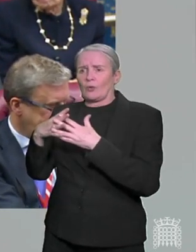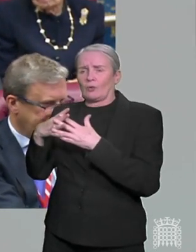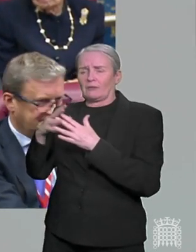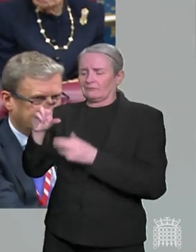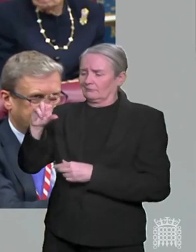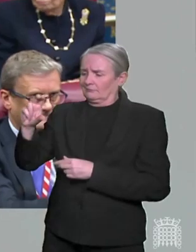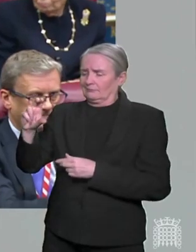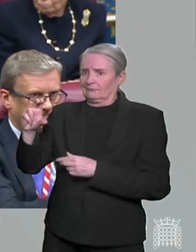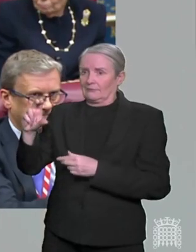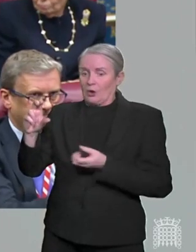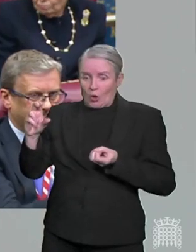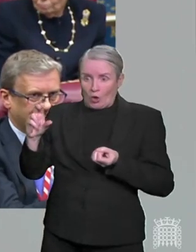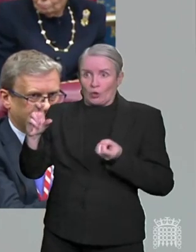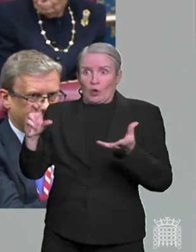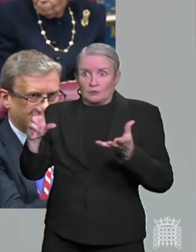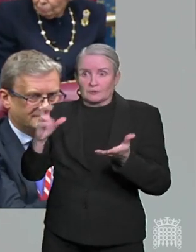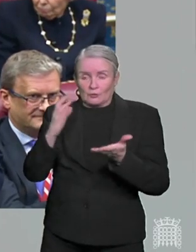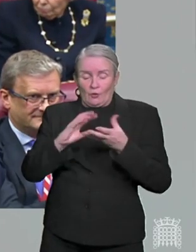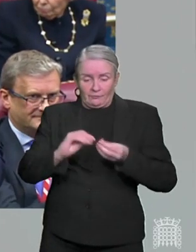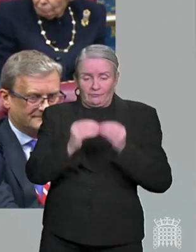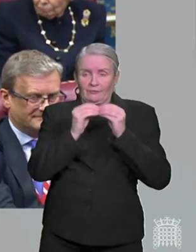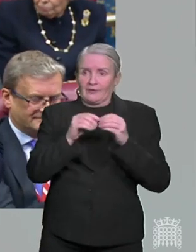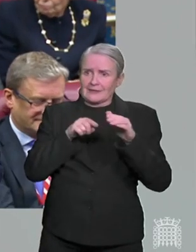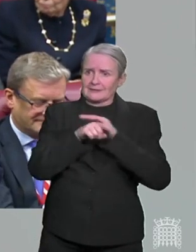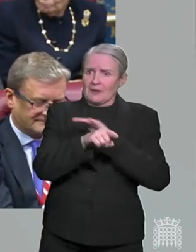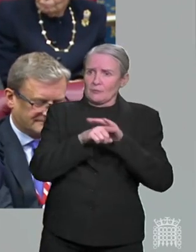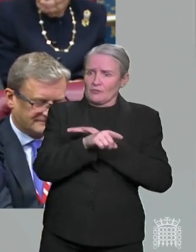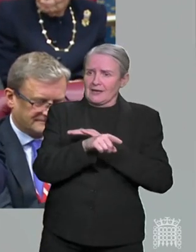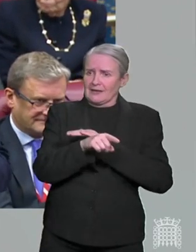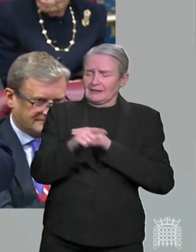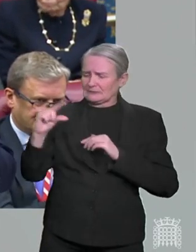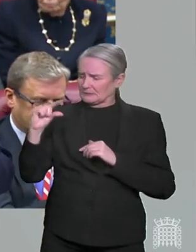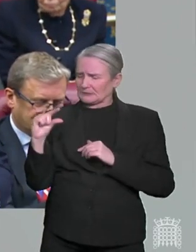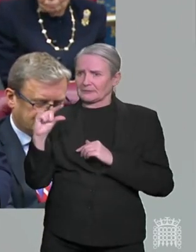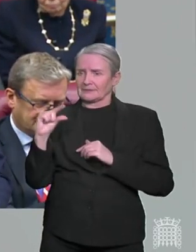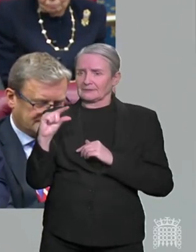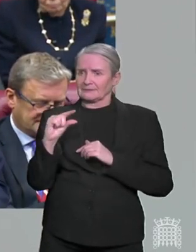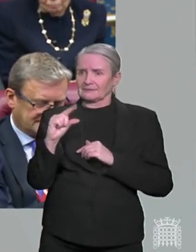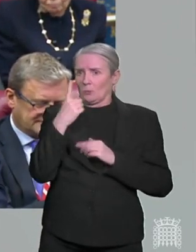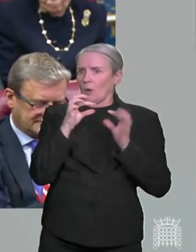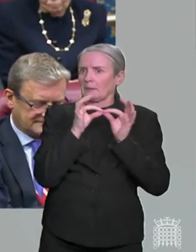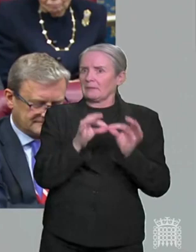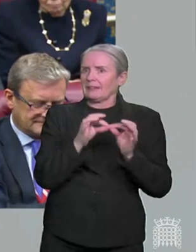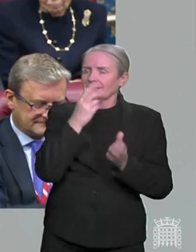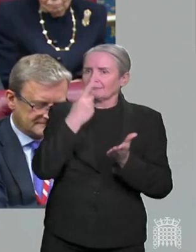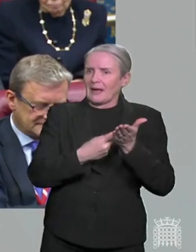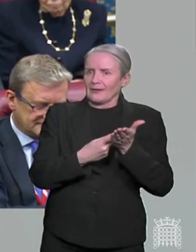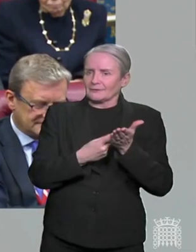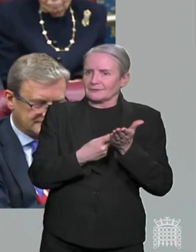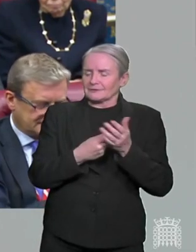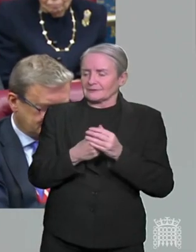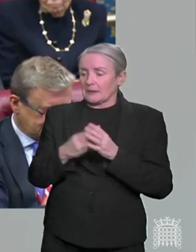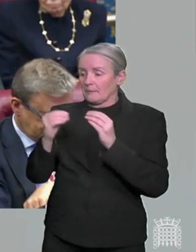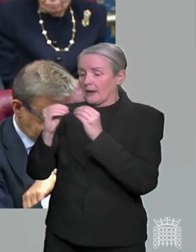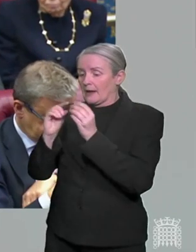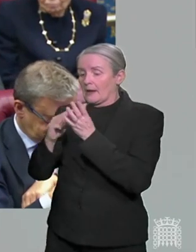knows, these things come out at about £1 billion each. What we need to make sure is that Barrow, which has incredible manufacturing expertise, is fit to